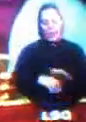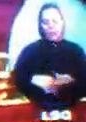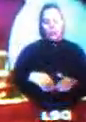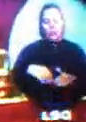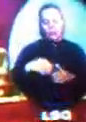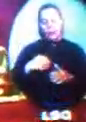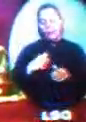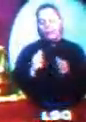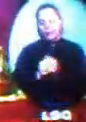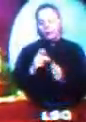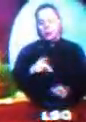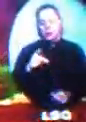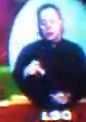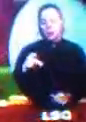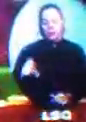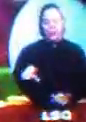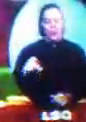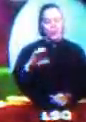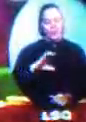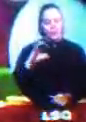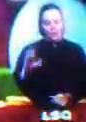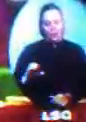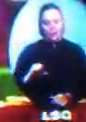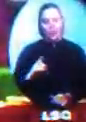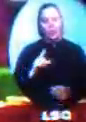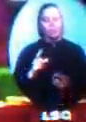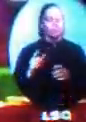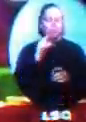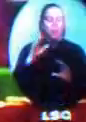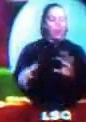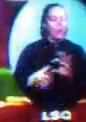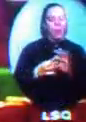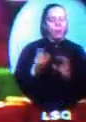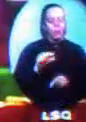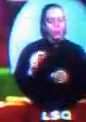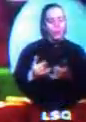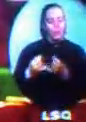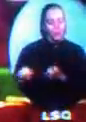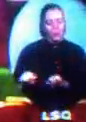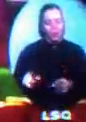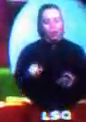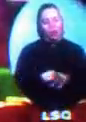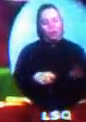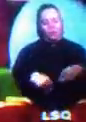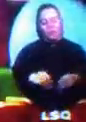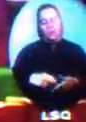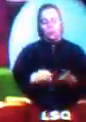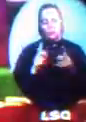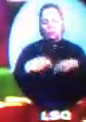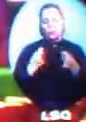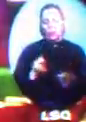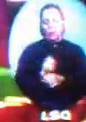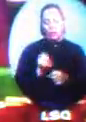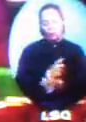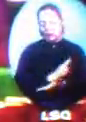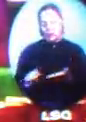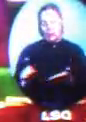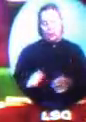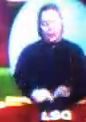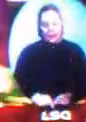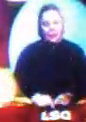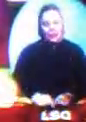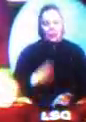Mr. Speaker, hiding behind PVP Canada and its pseudo-autonomy is a case of bad